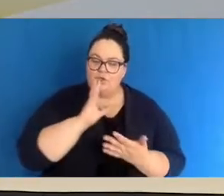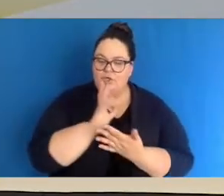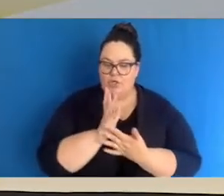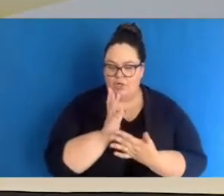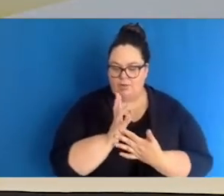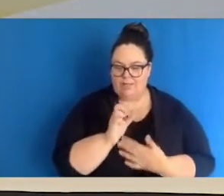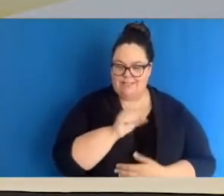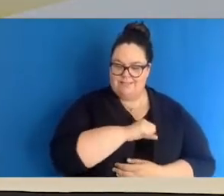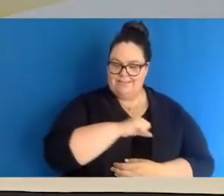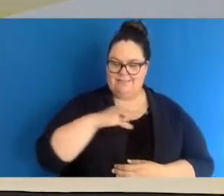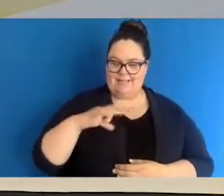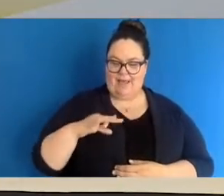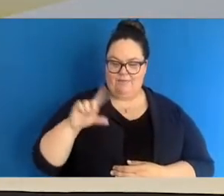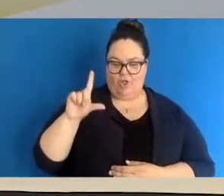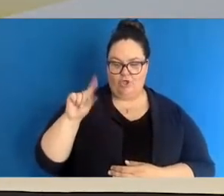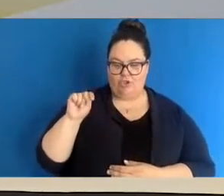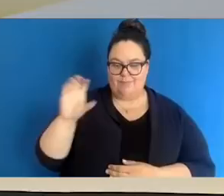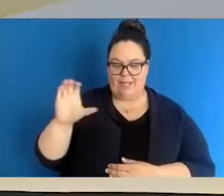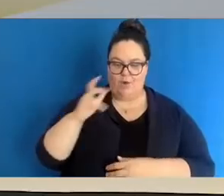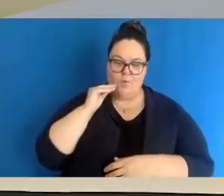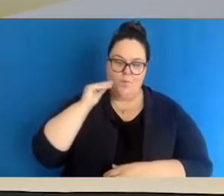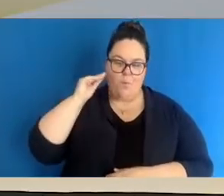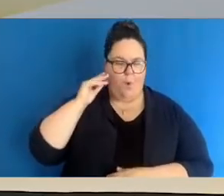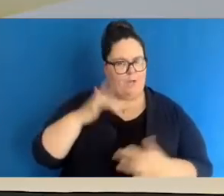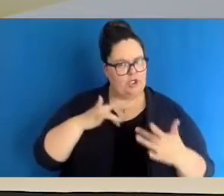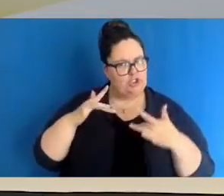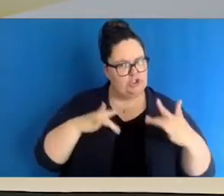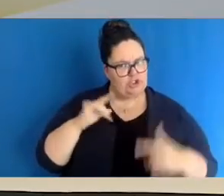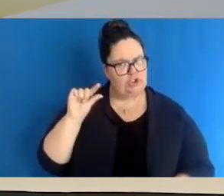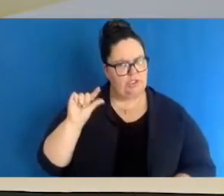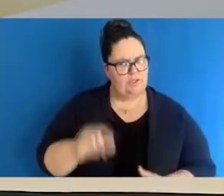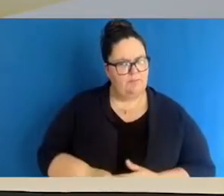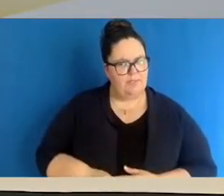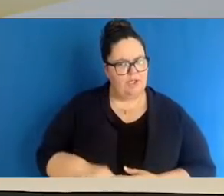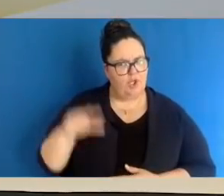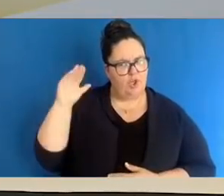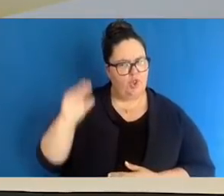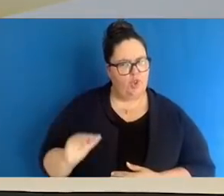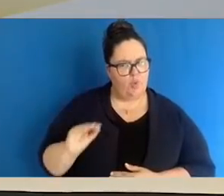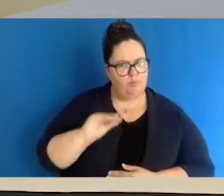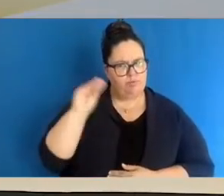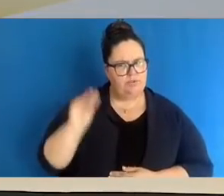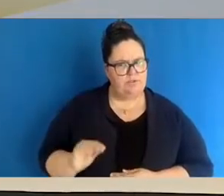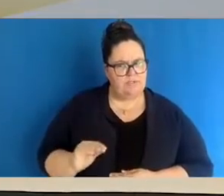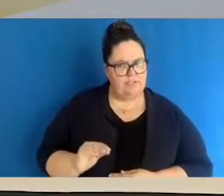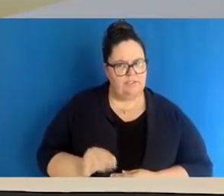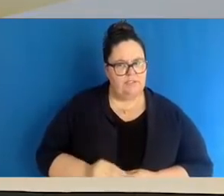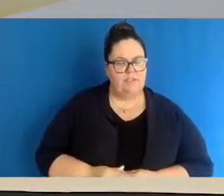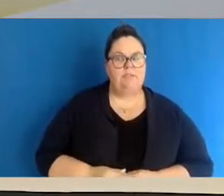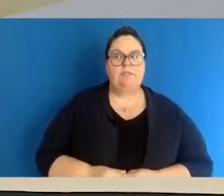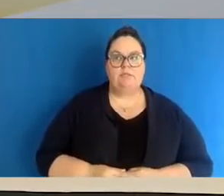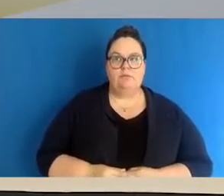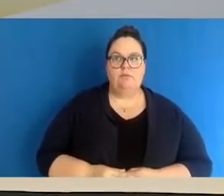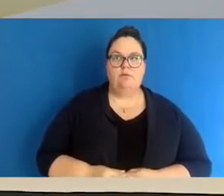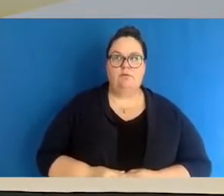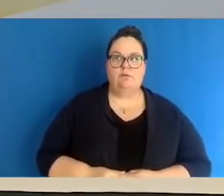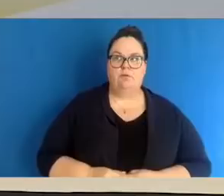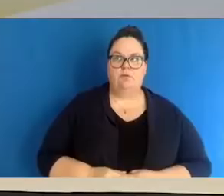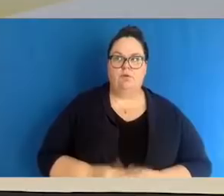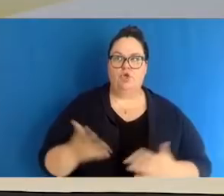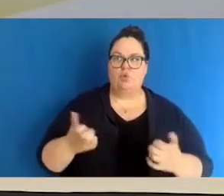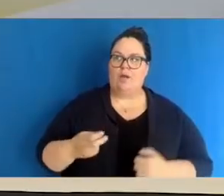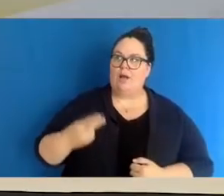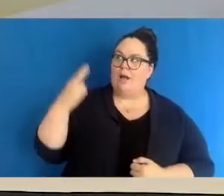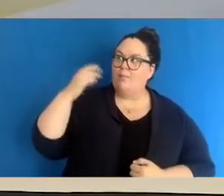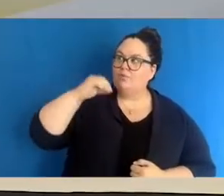in long-term care homes and the fact that you have some concerns about the numbers there. So given your rationale about you'd like to be able to reach these numbers